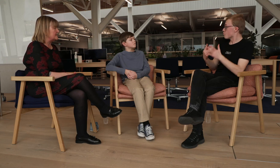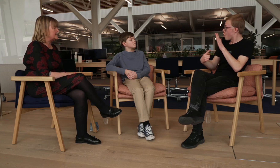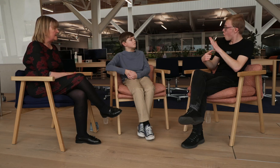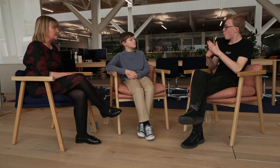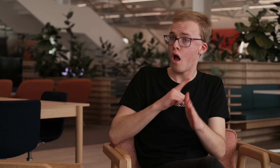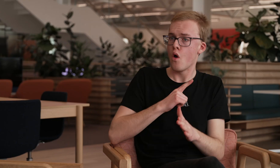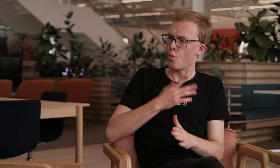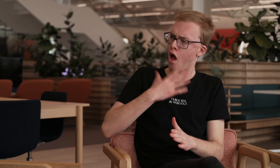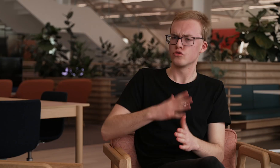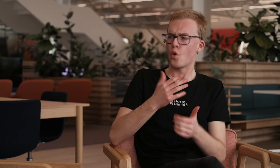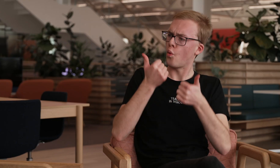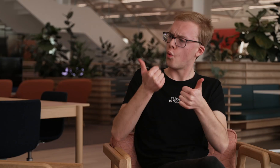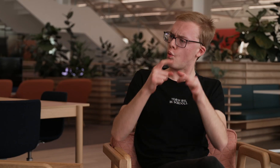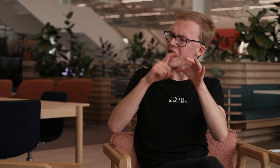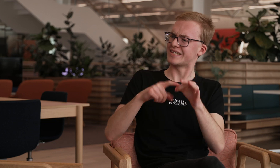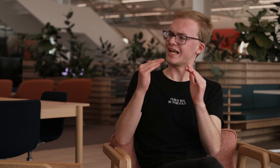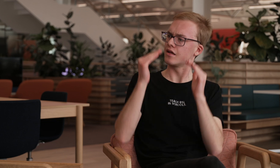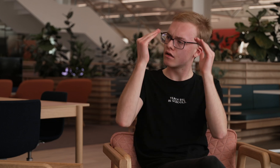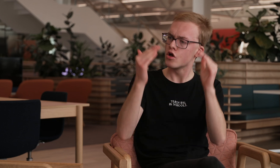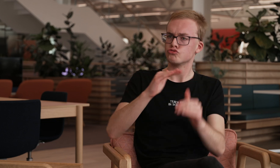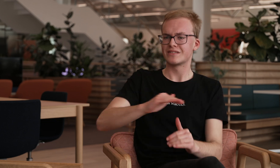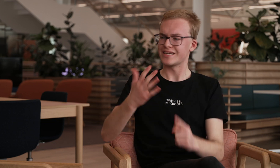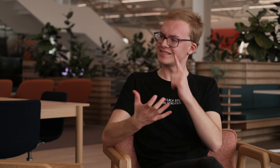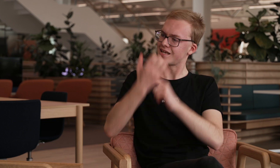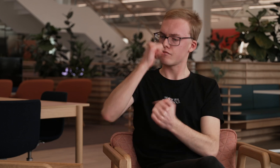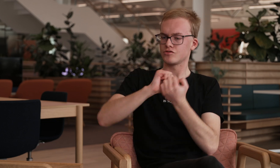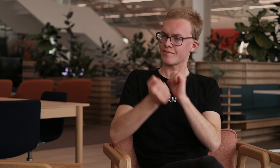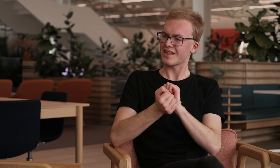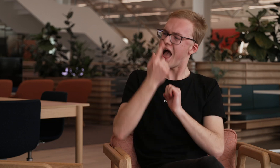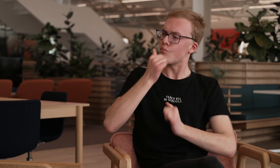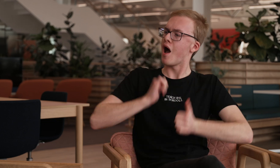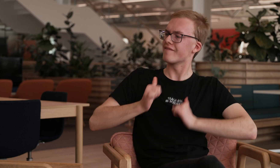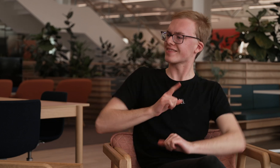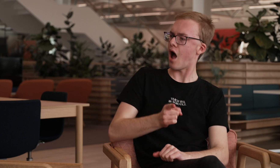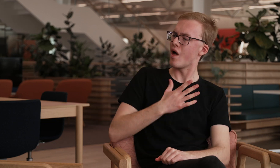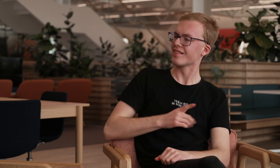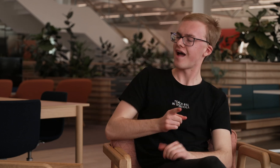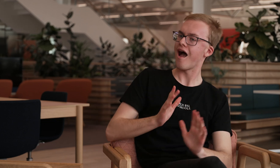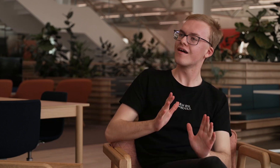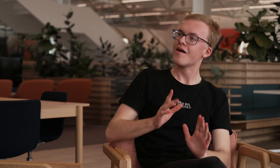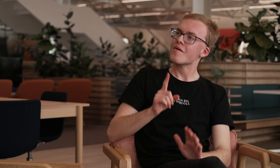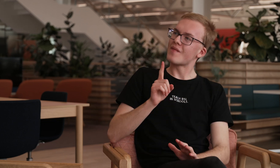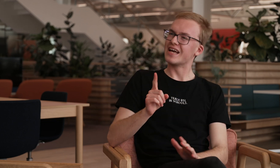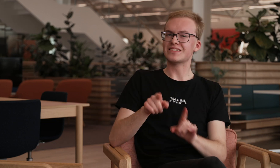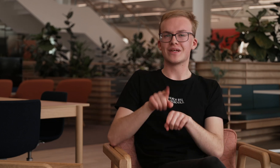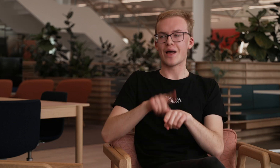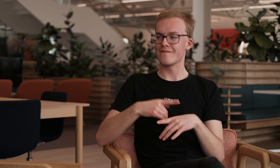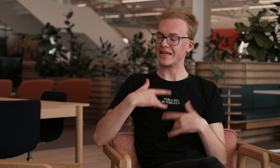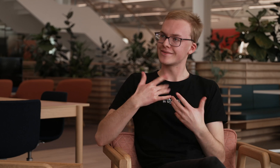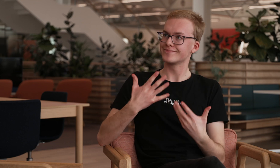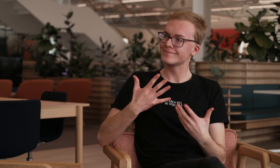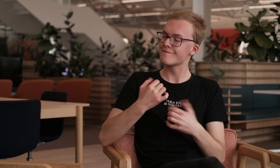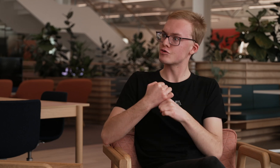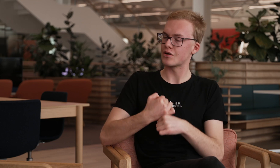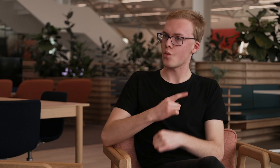level, high standard, and I agree with that. That's important, that the qualification, you know, is right and children can be proud of achieving that. But